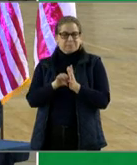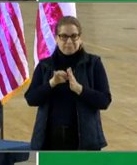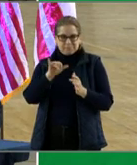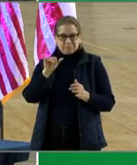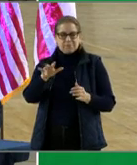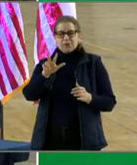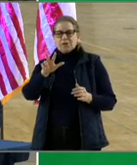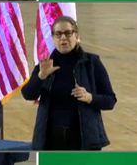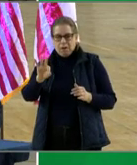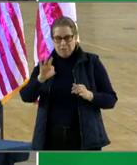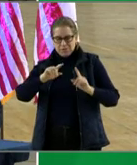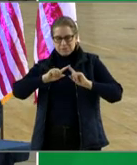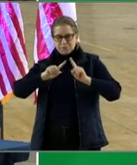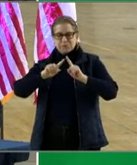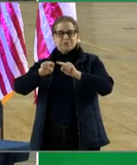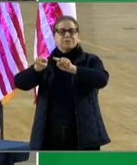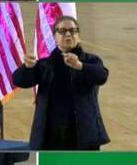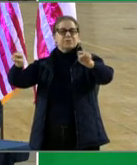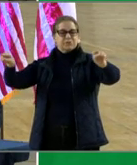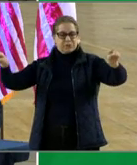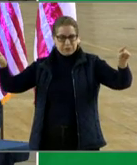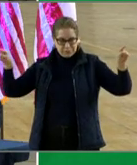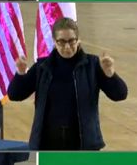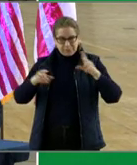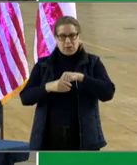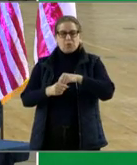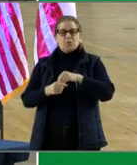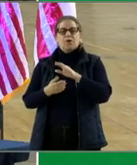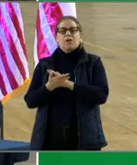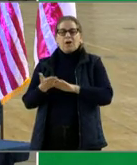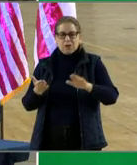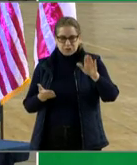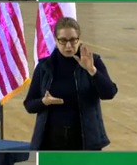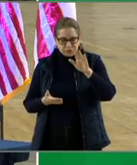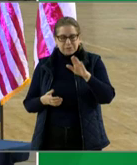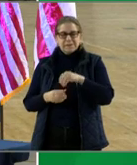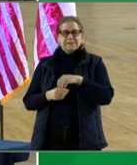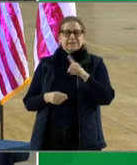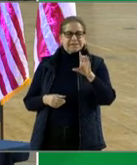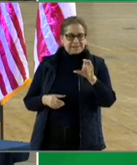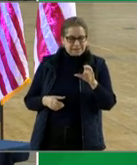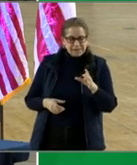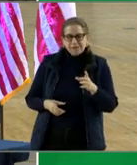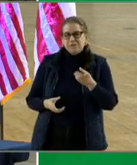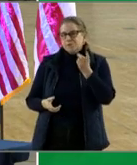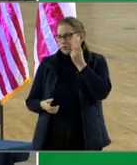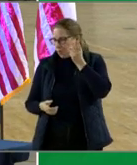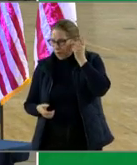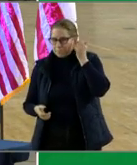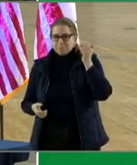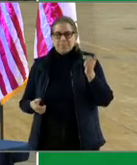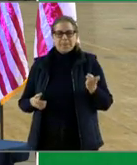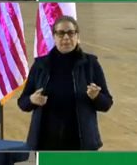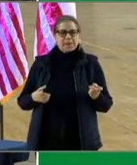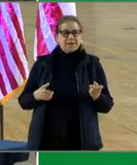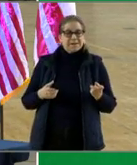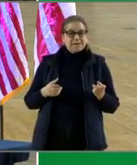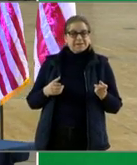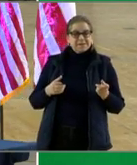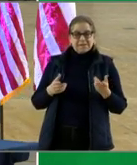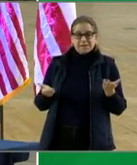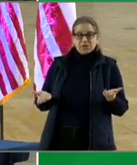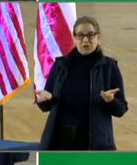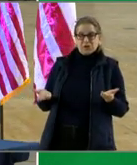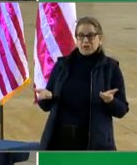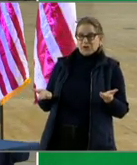about every campus in the city and assessed dorms. We've assessed large facilities like this. We actually did assess